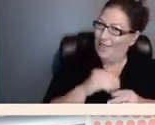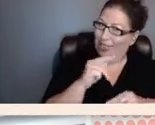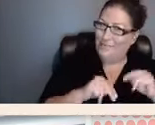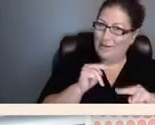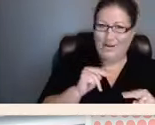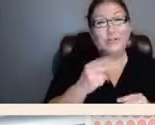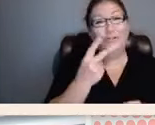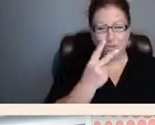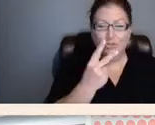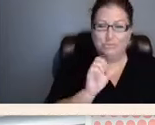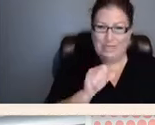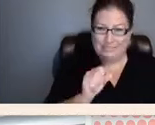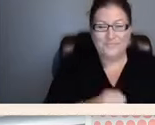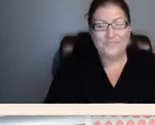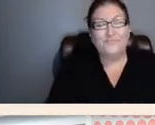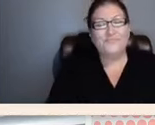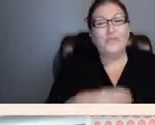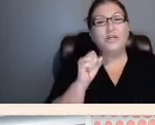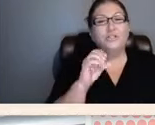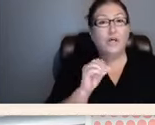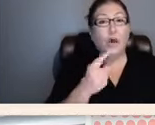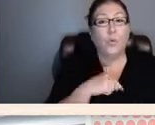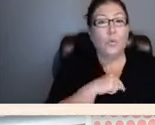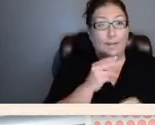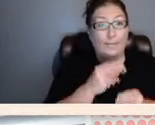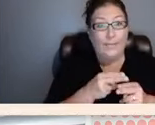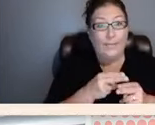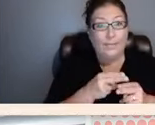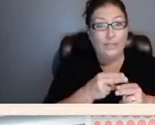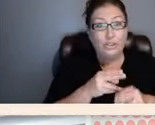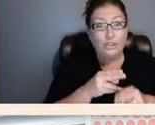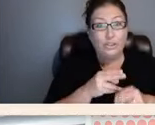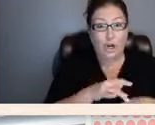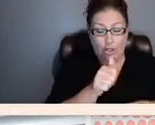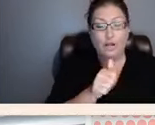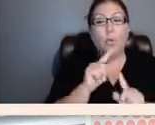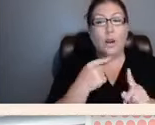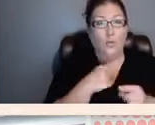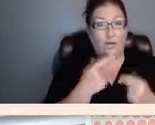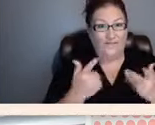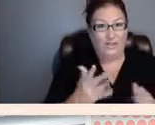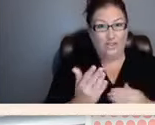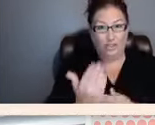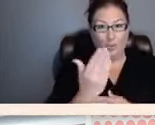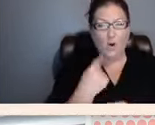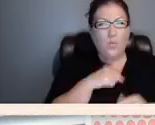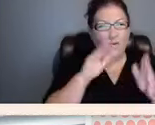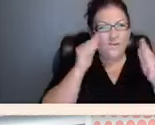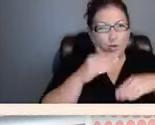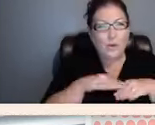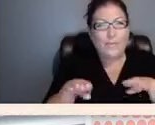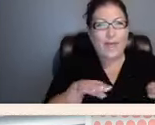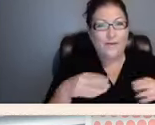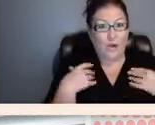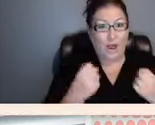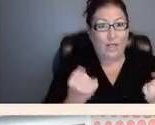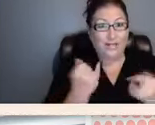So, as we mentioned earlier, when we closed out this morning, we're focusing on behavioral health today on our